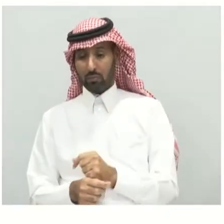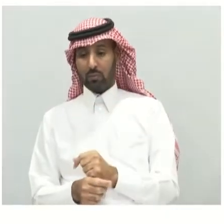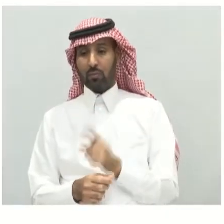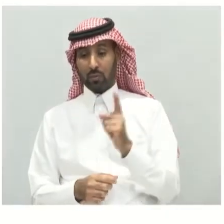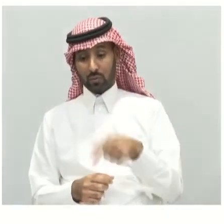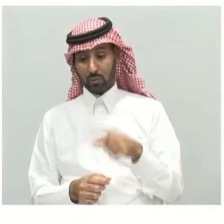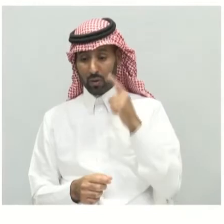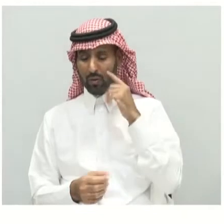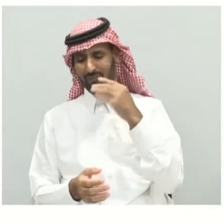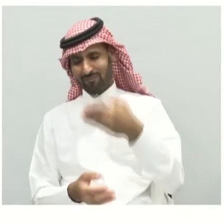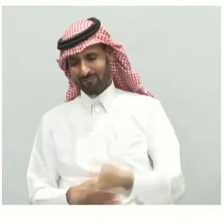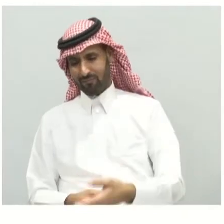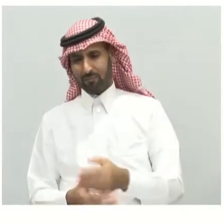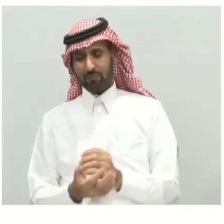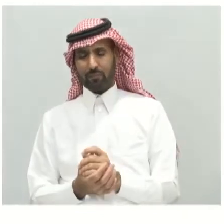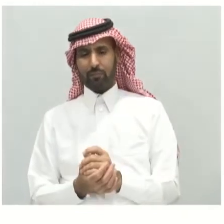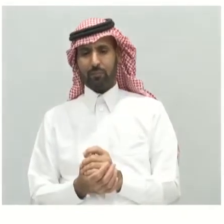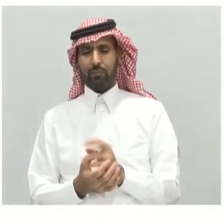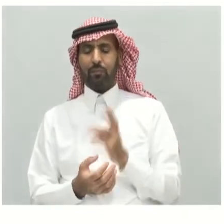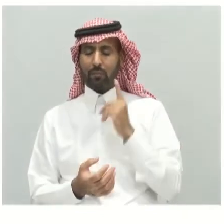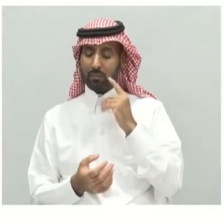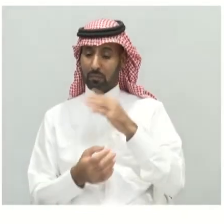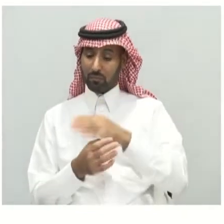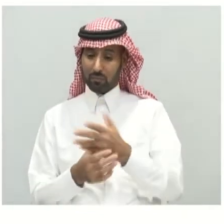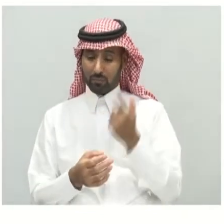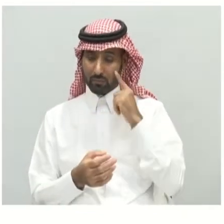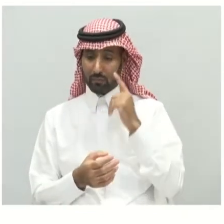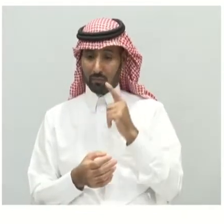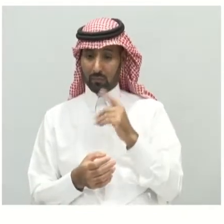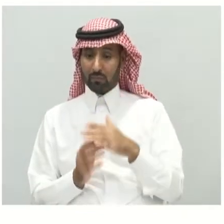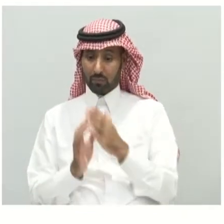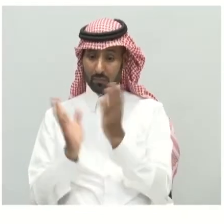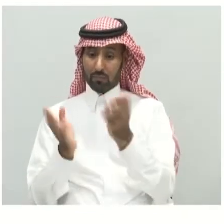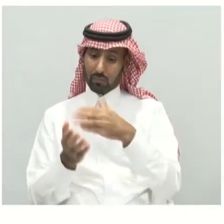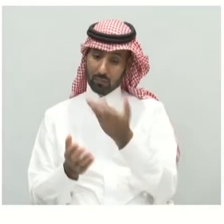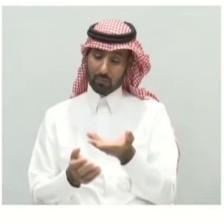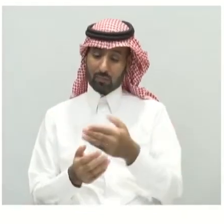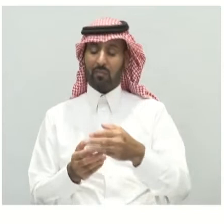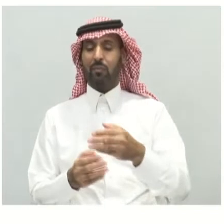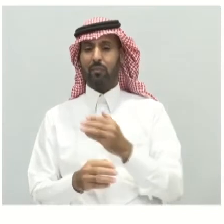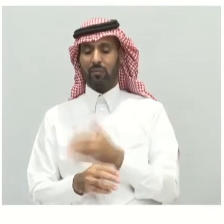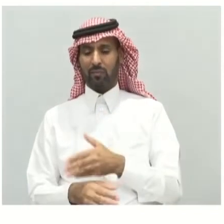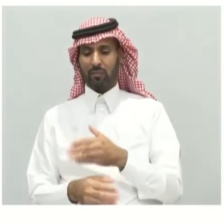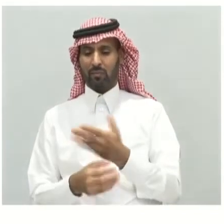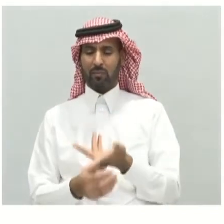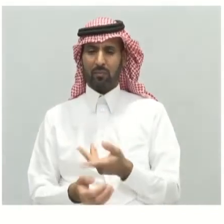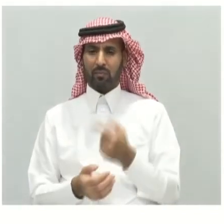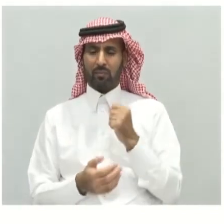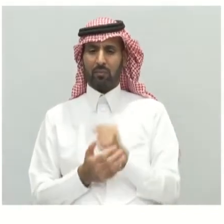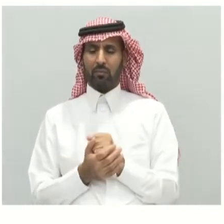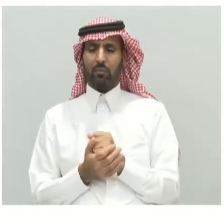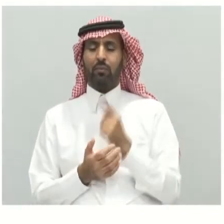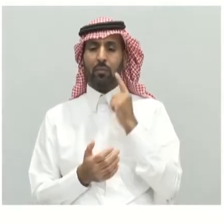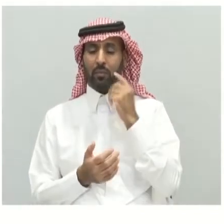day I fell off a tree and broke my leg. So my parents told me to